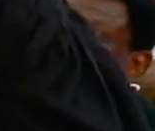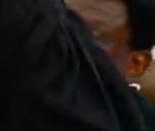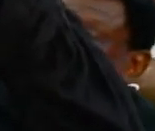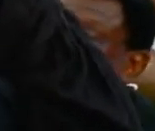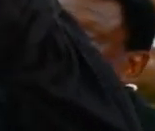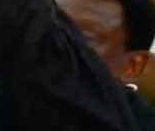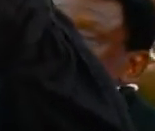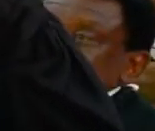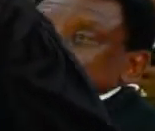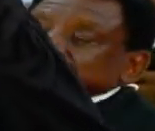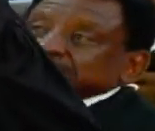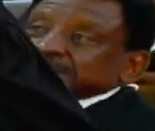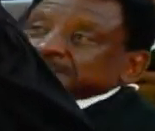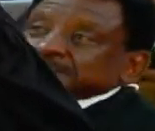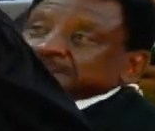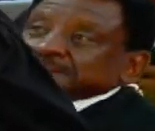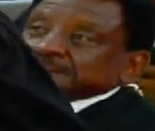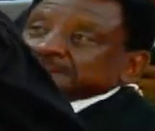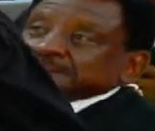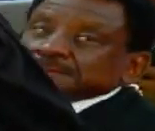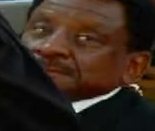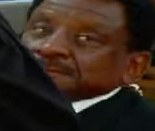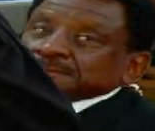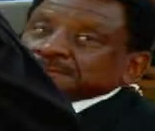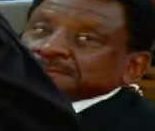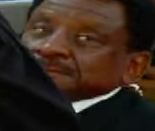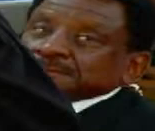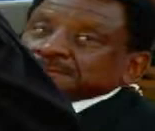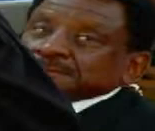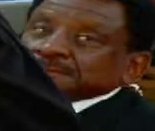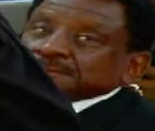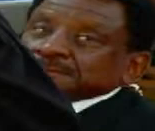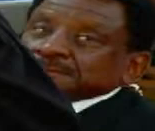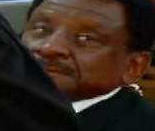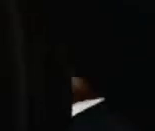members of the court, I